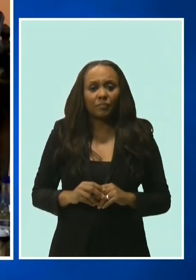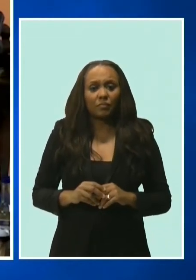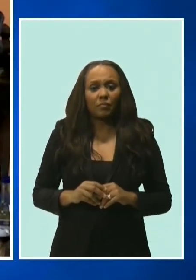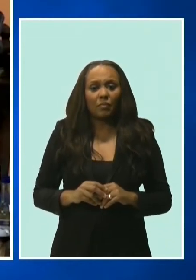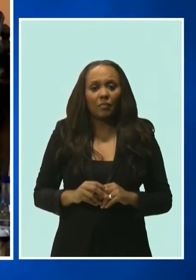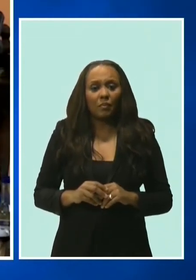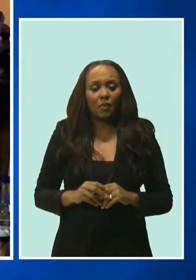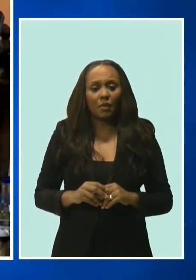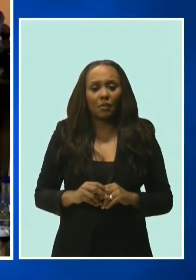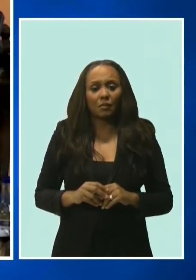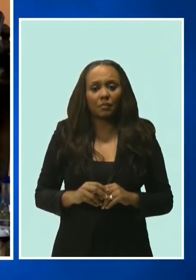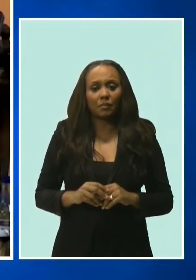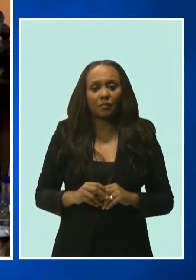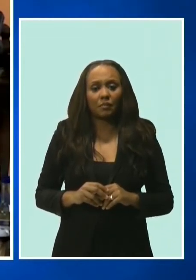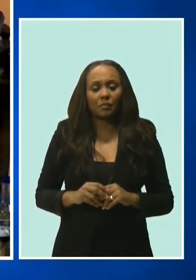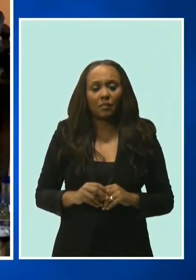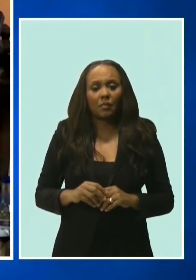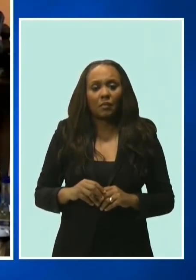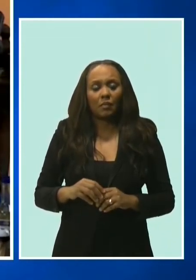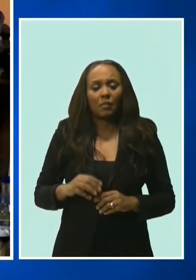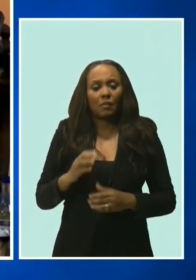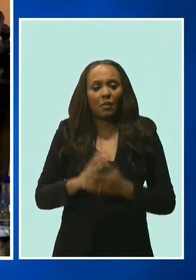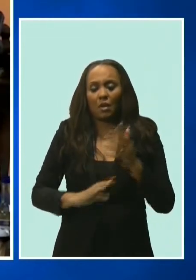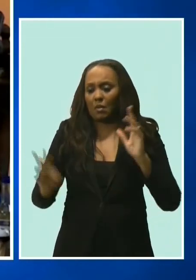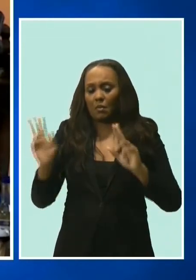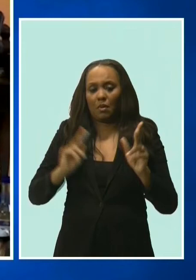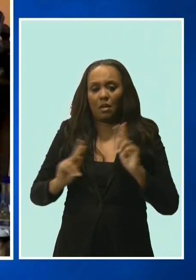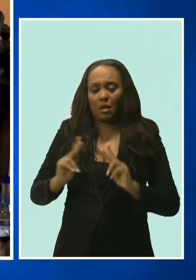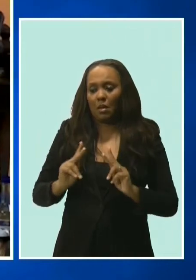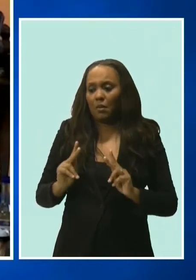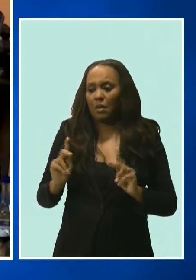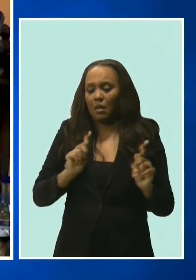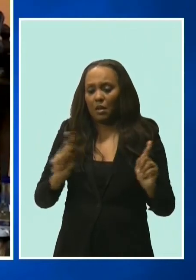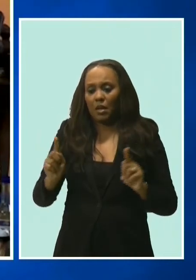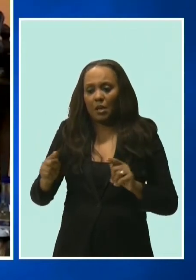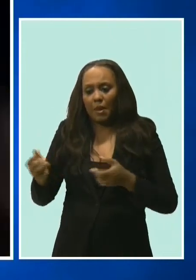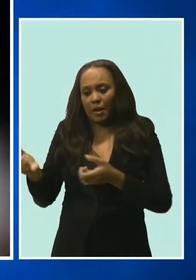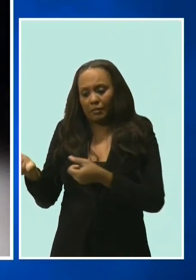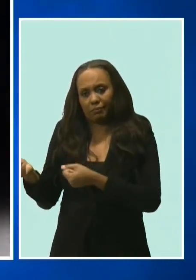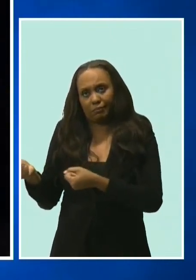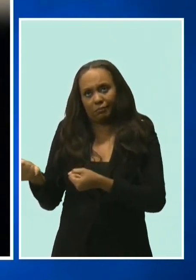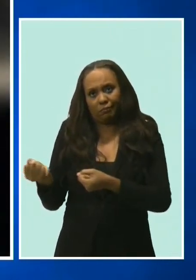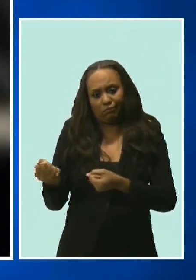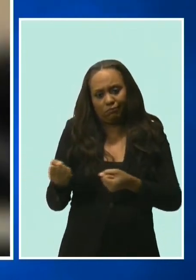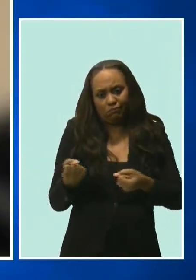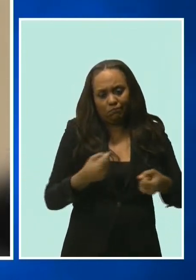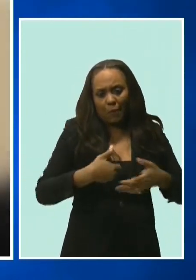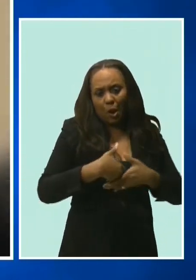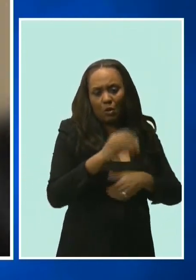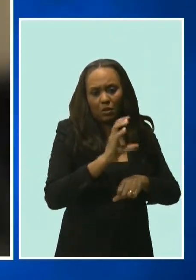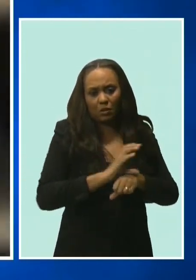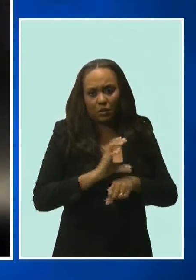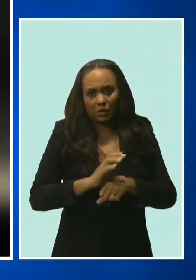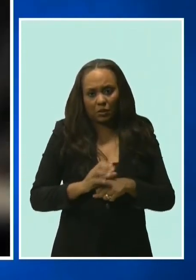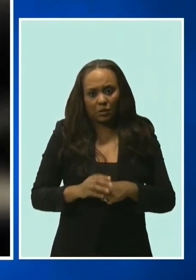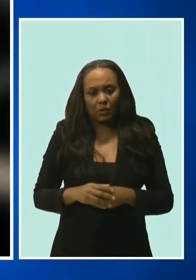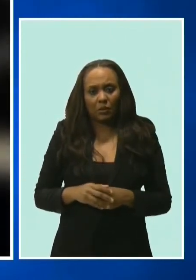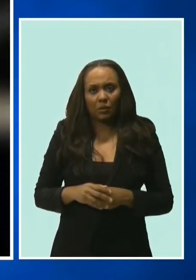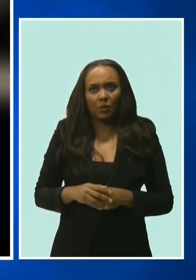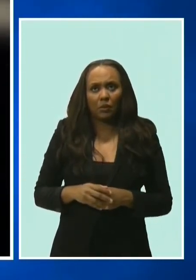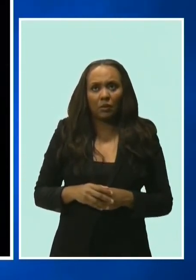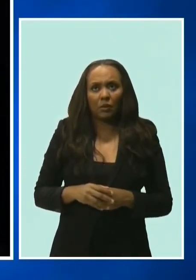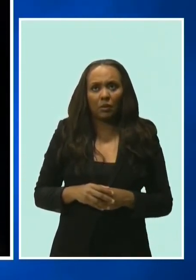grades, but she also copped a brand new laptop and a job attachment from the charity, which is headed by recycling magnate Anderson Cherry. Cherry,